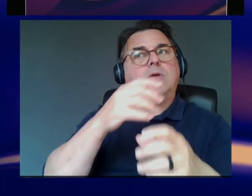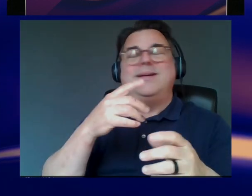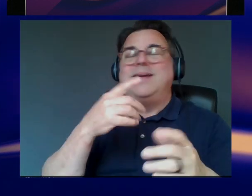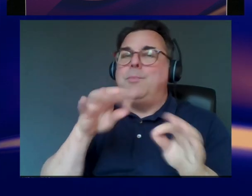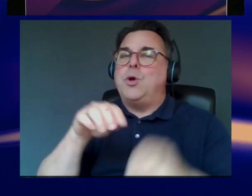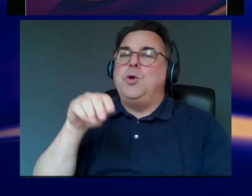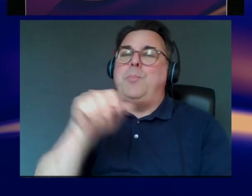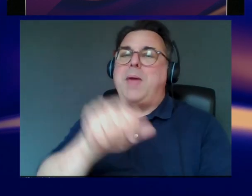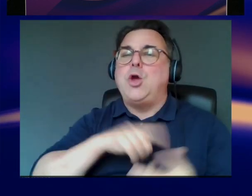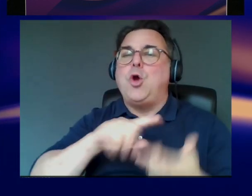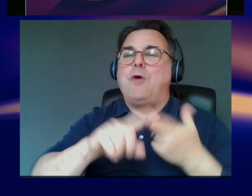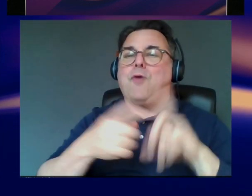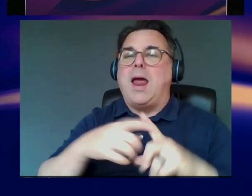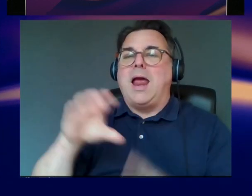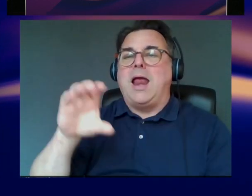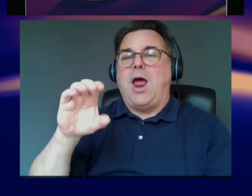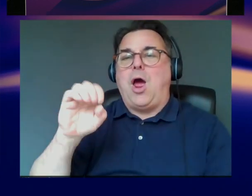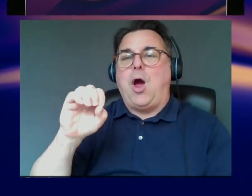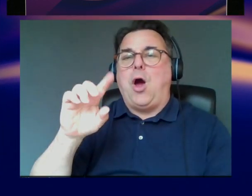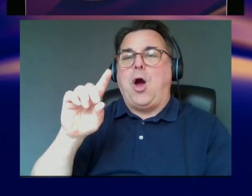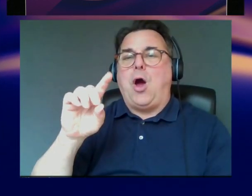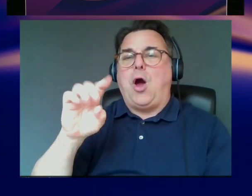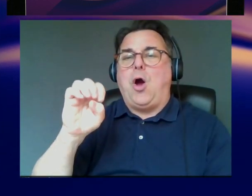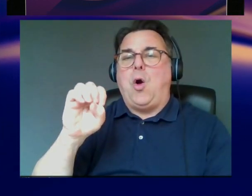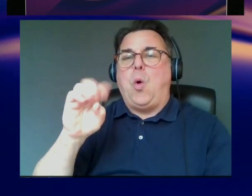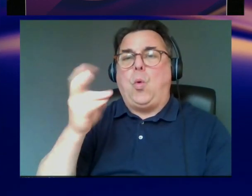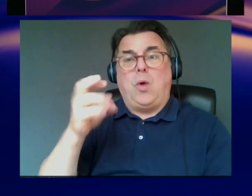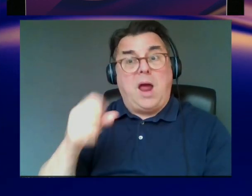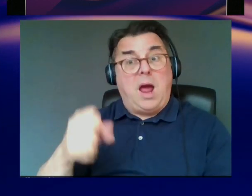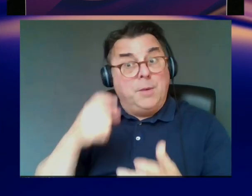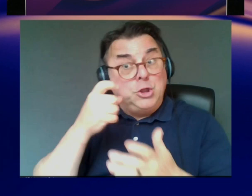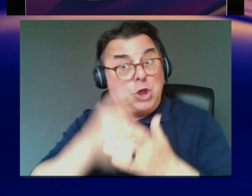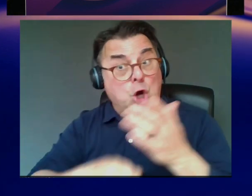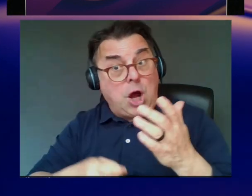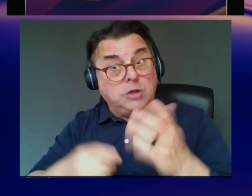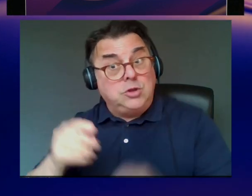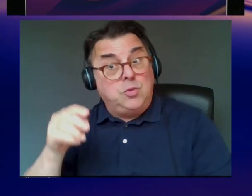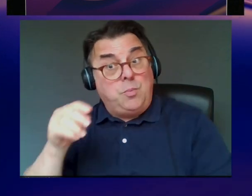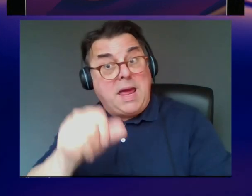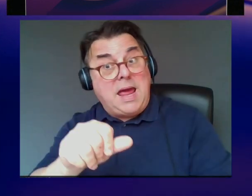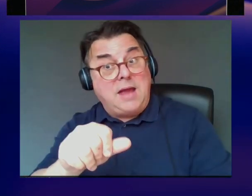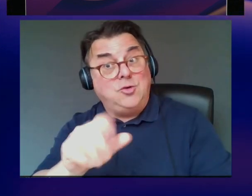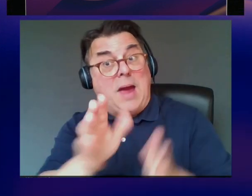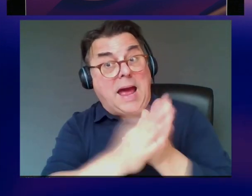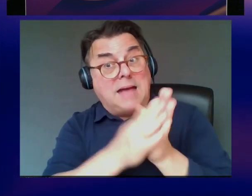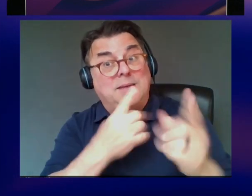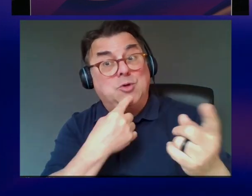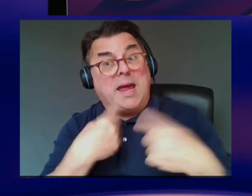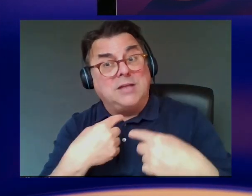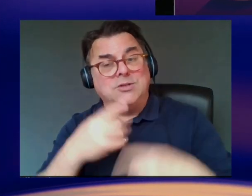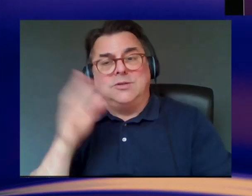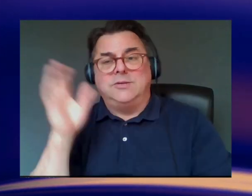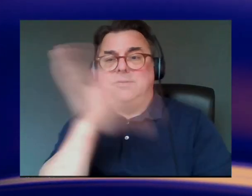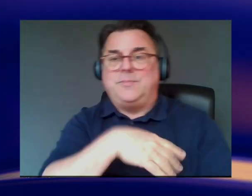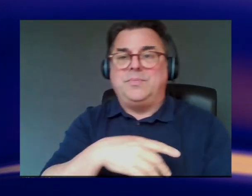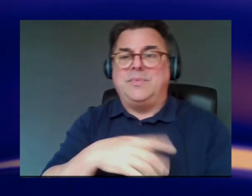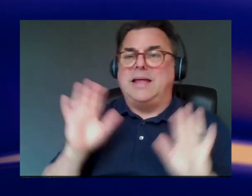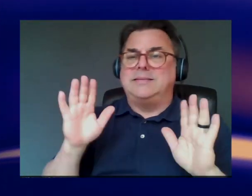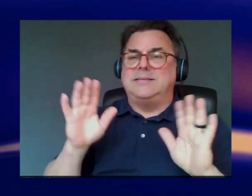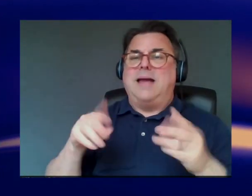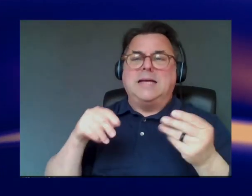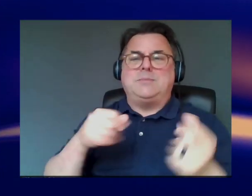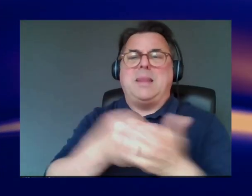for this. Everybody? Oh, you know what? This, right here, for everybody, Hearts, You need to all of you. make sure that PayPal